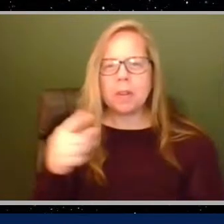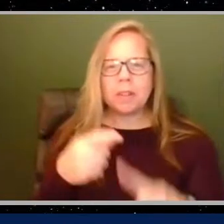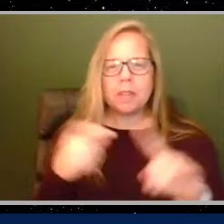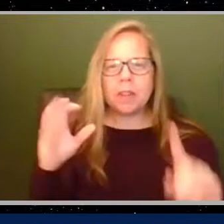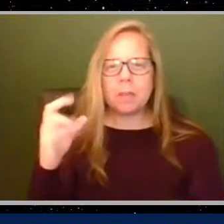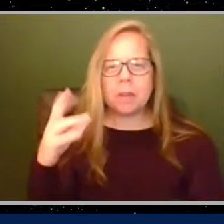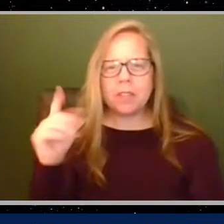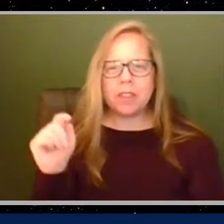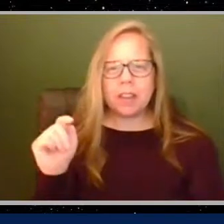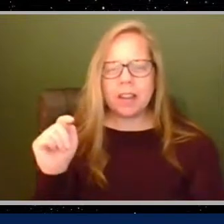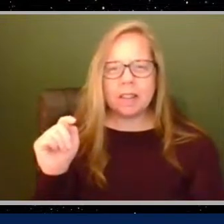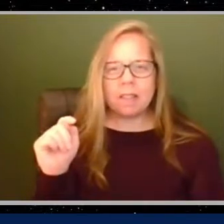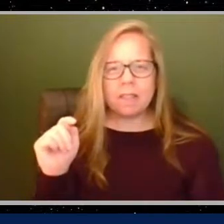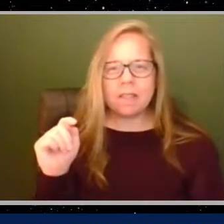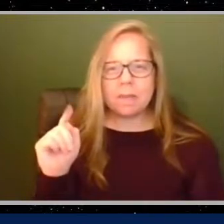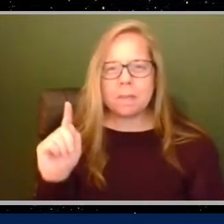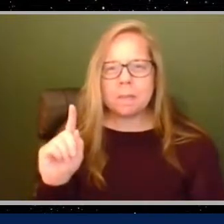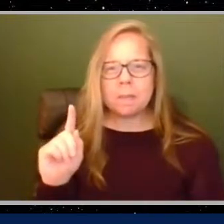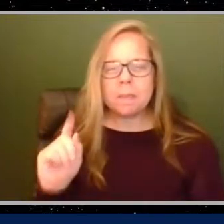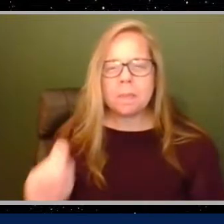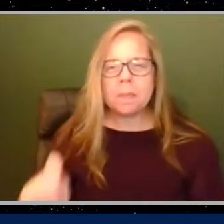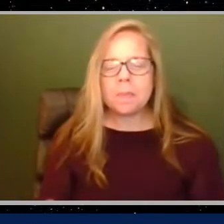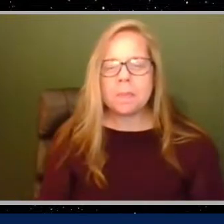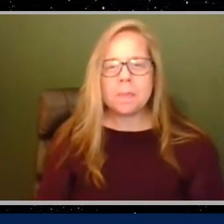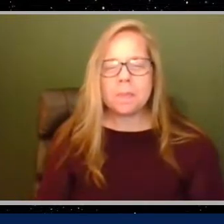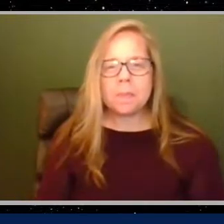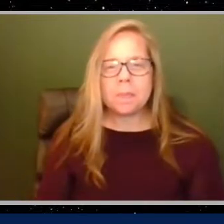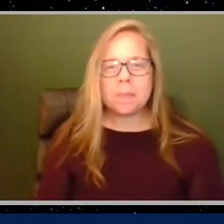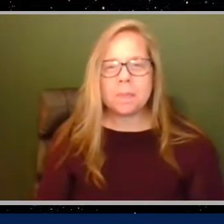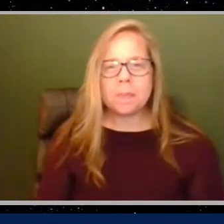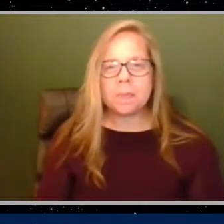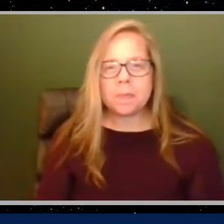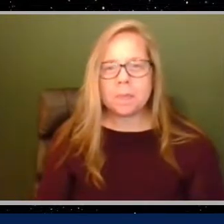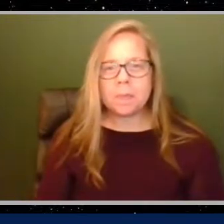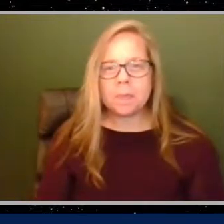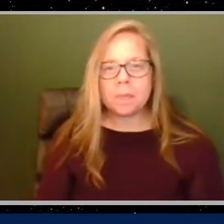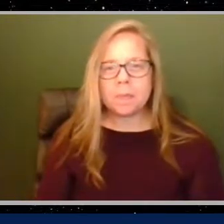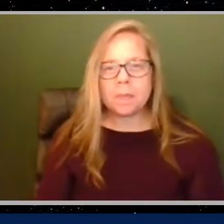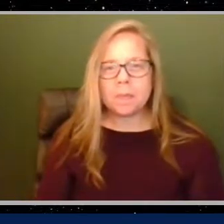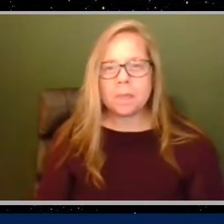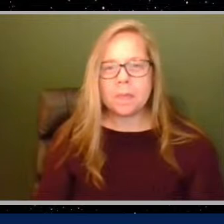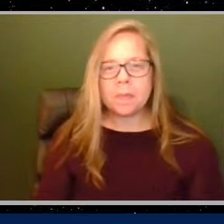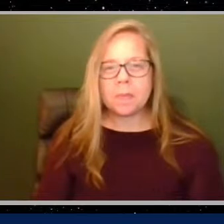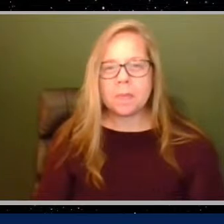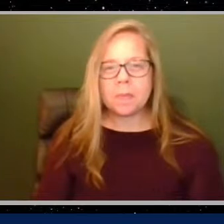get some more questions. Do we have, let's see.